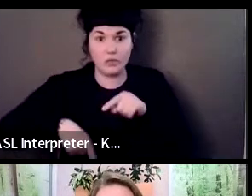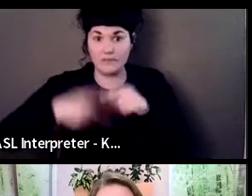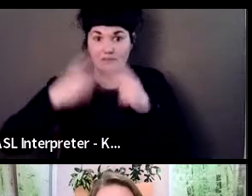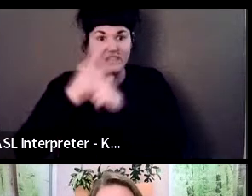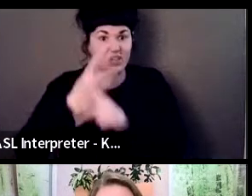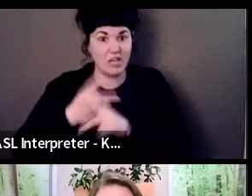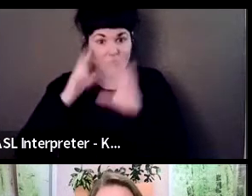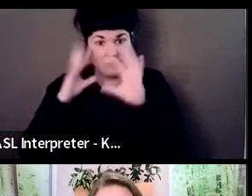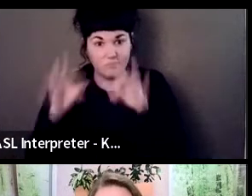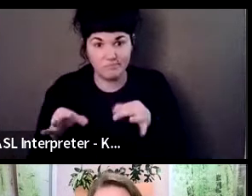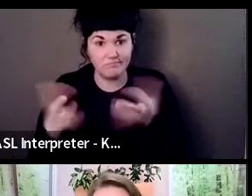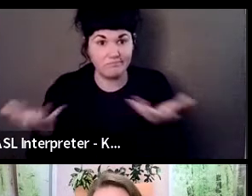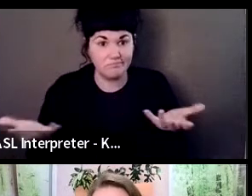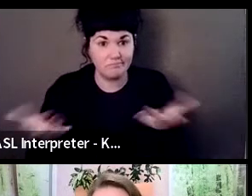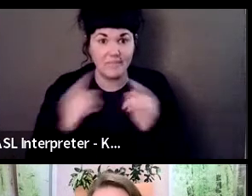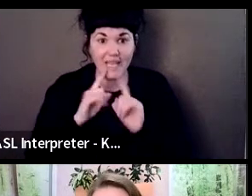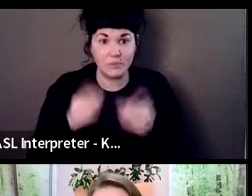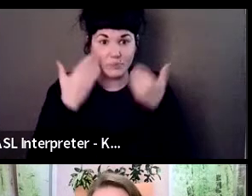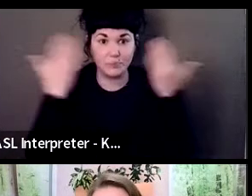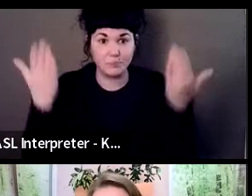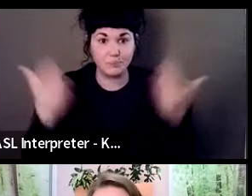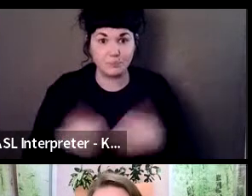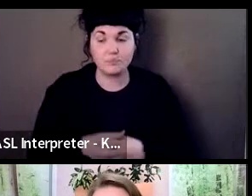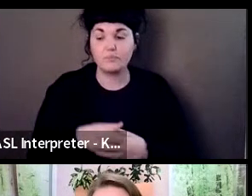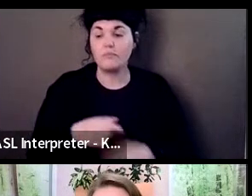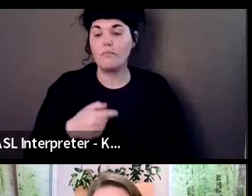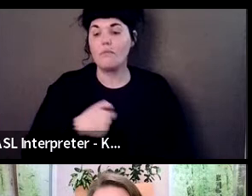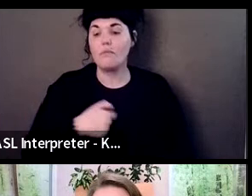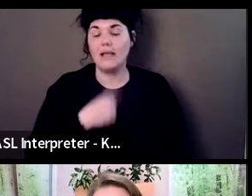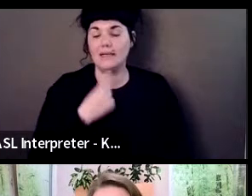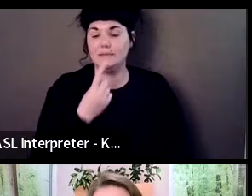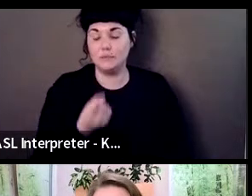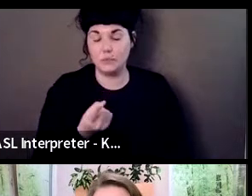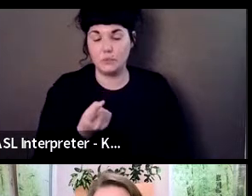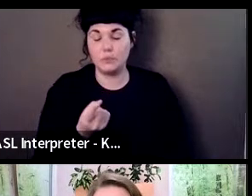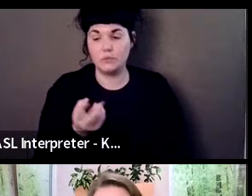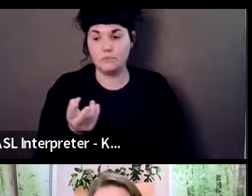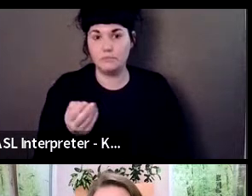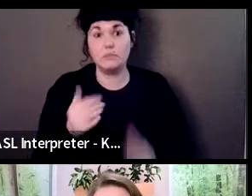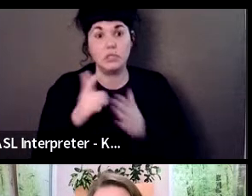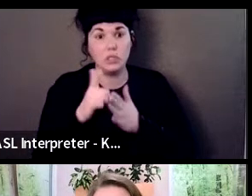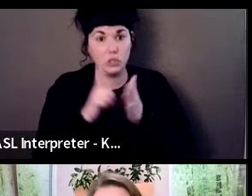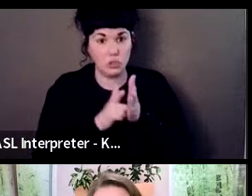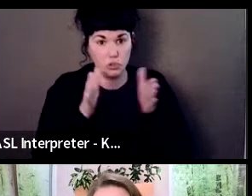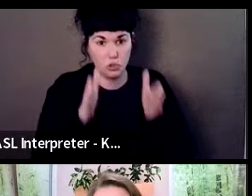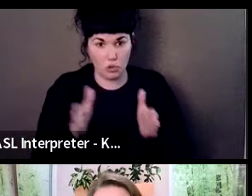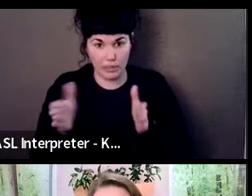I expressed to the attorneys that